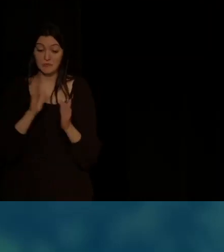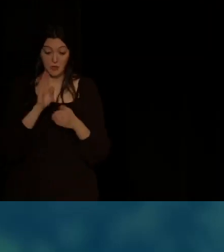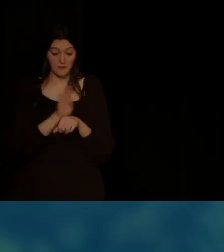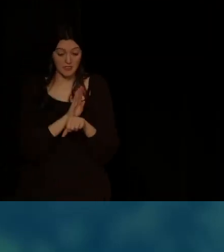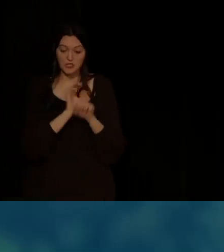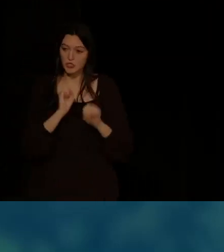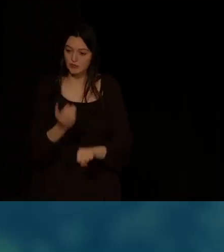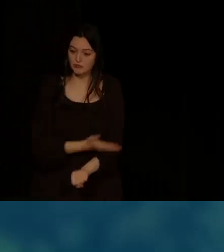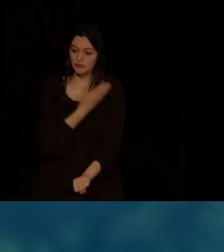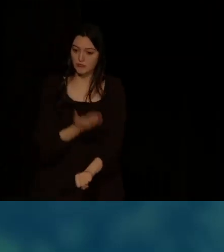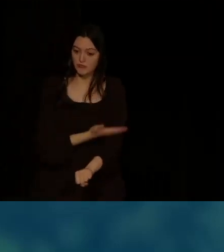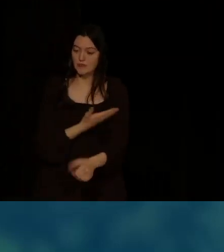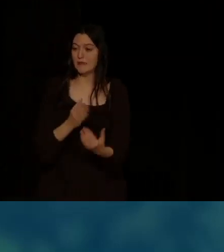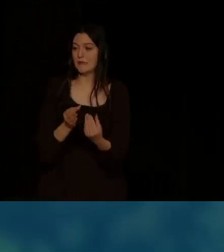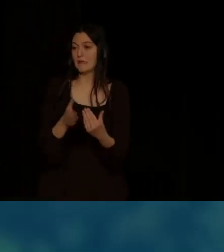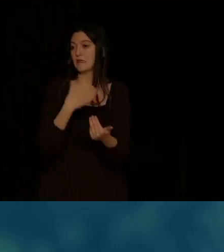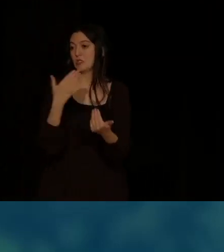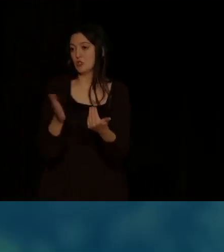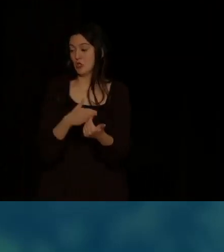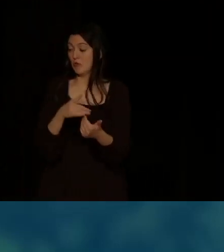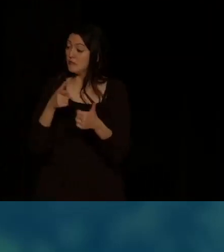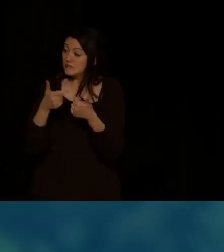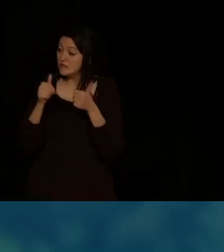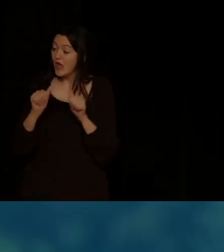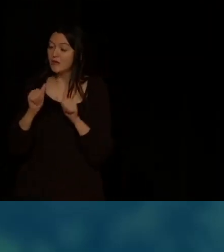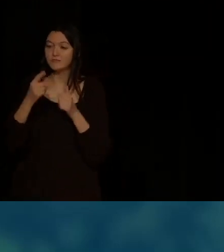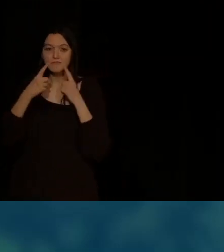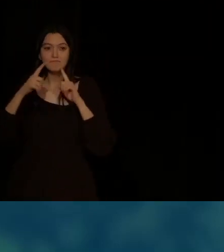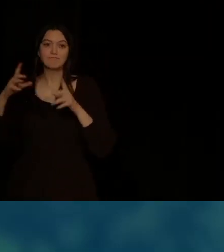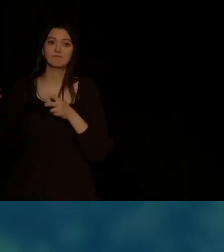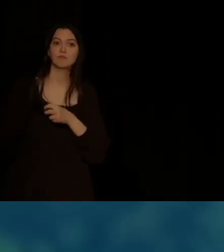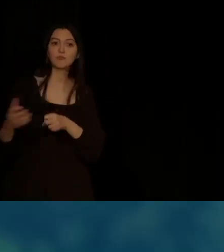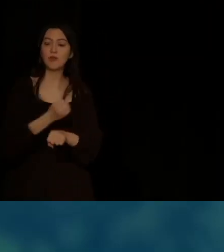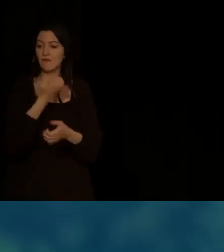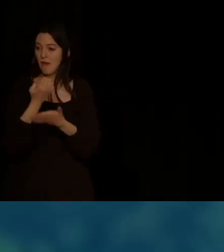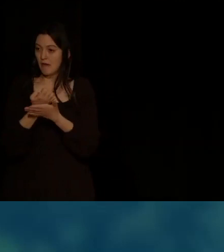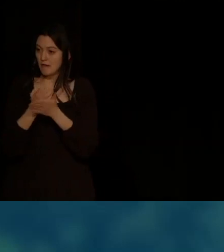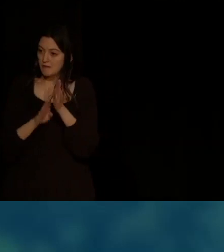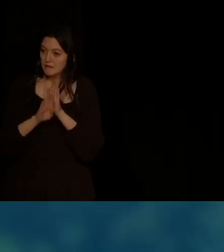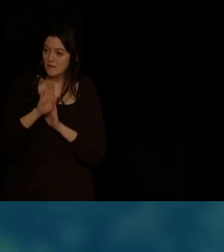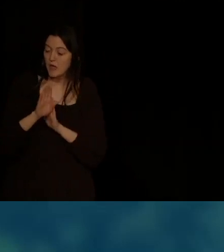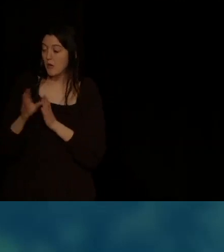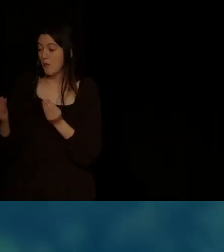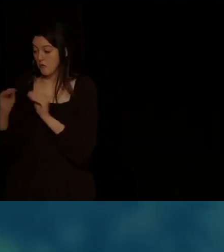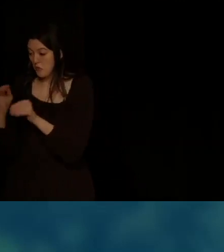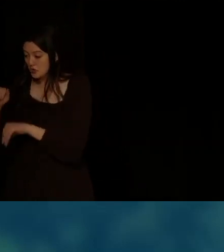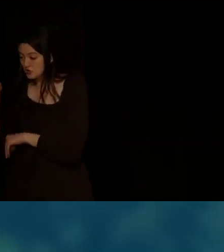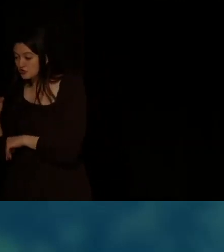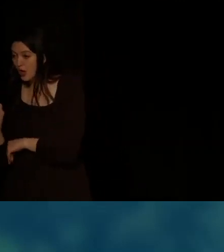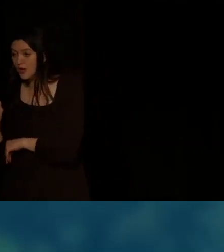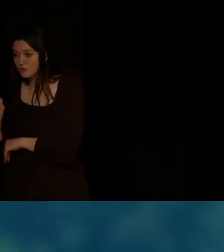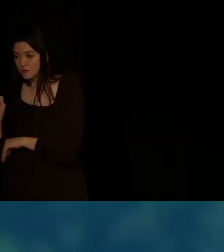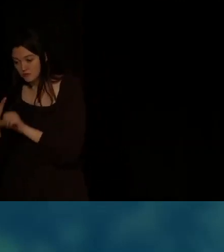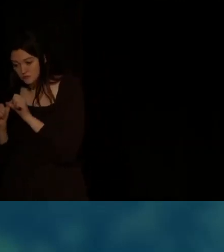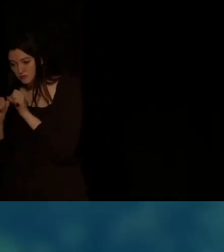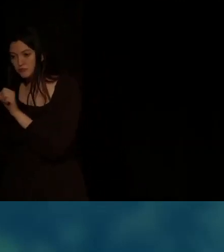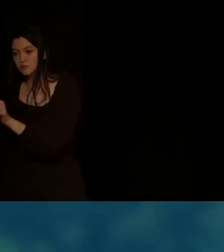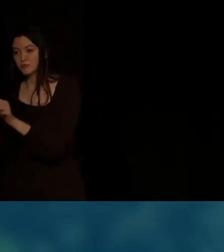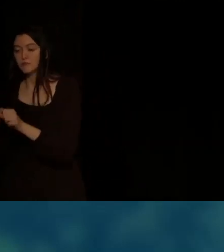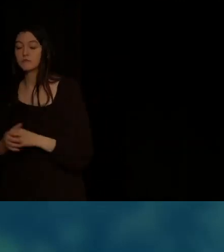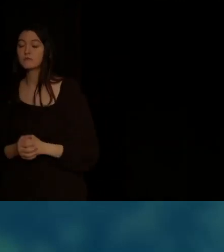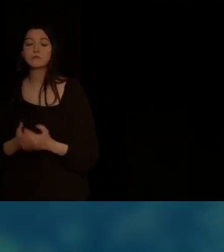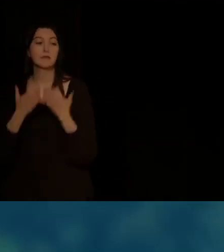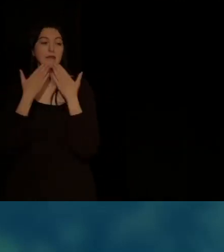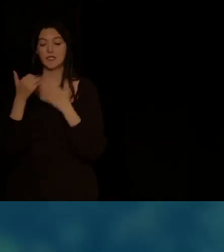County. And these efforts are a win for economic development and for attracting more jobs to the county. Thanks